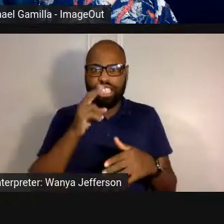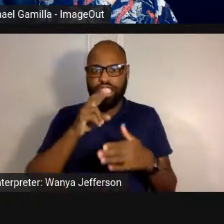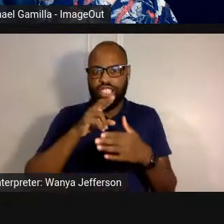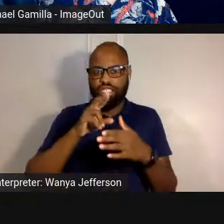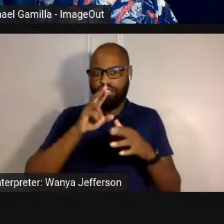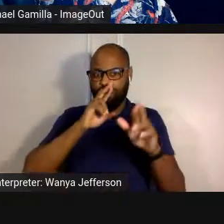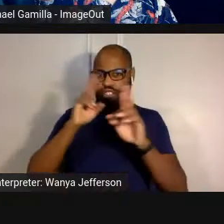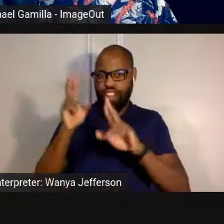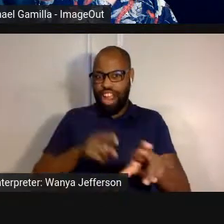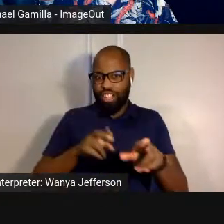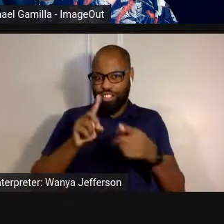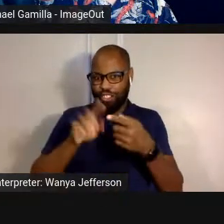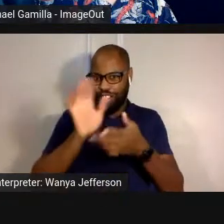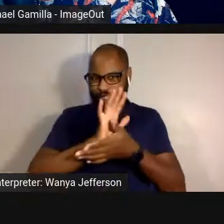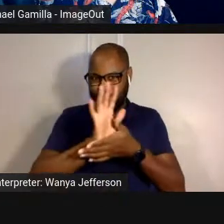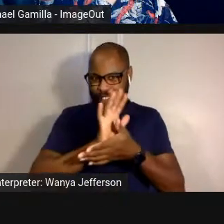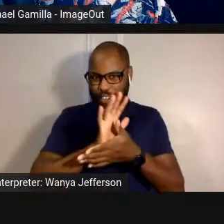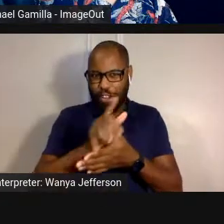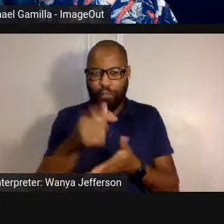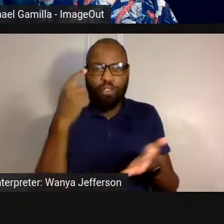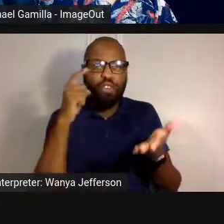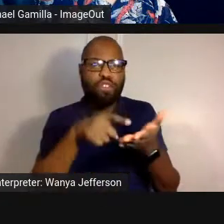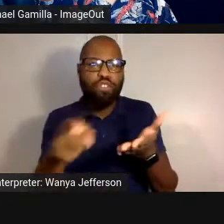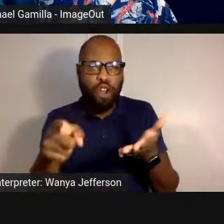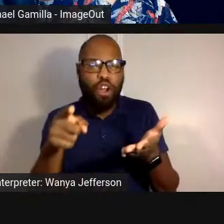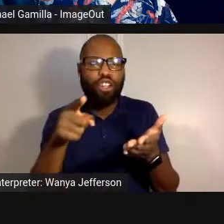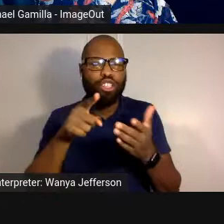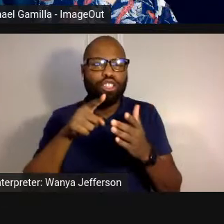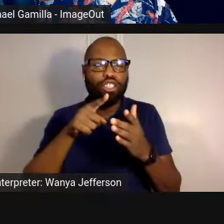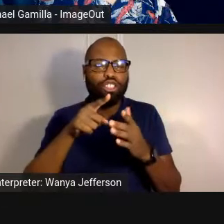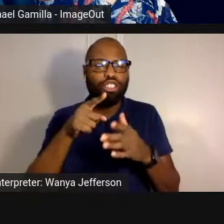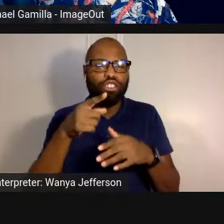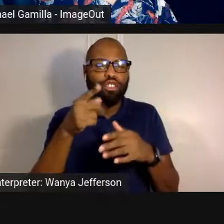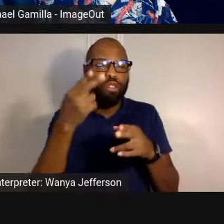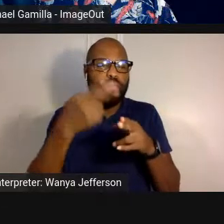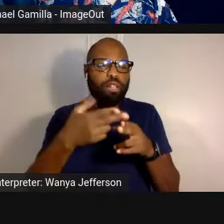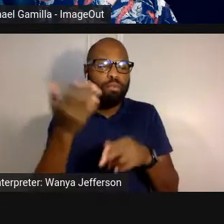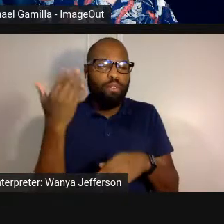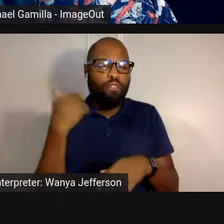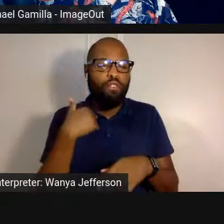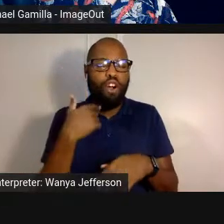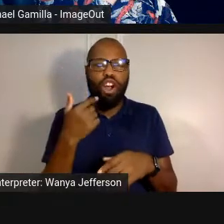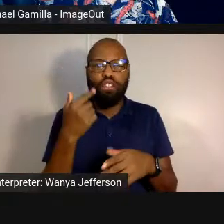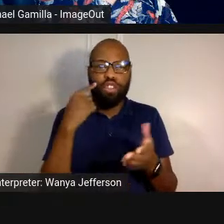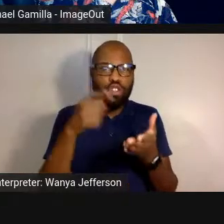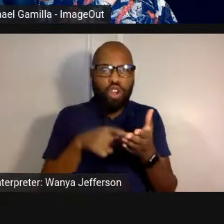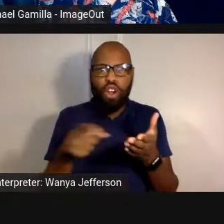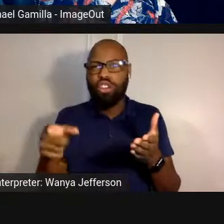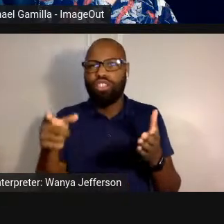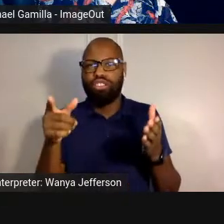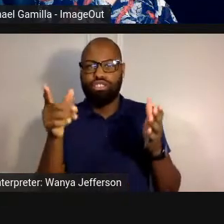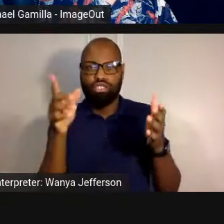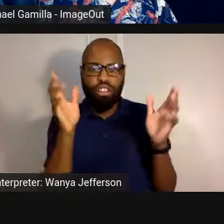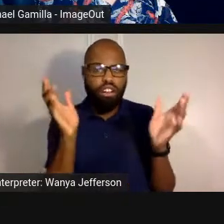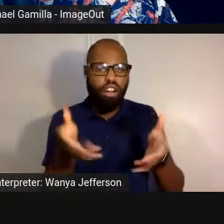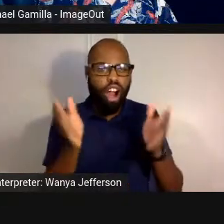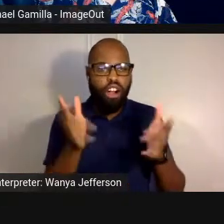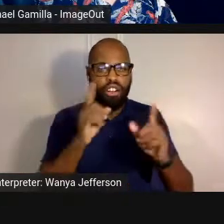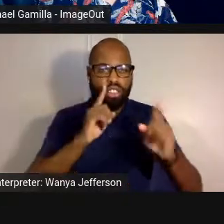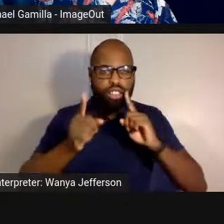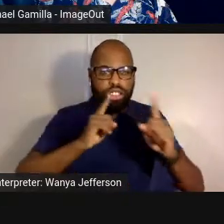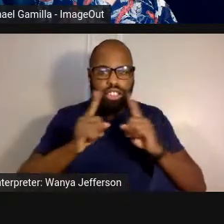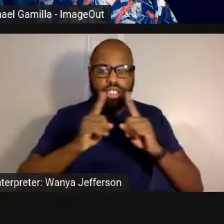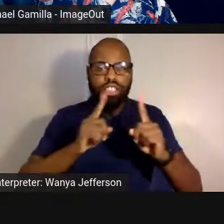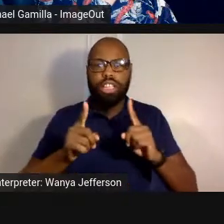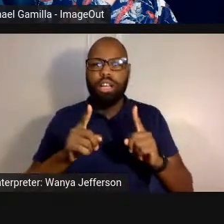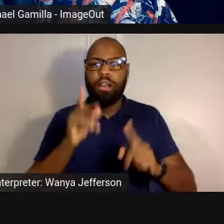you noted earlier, there's a lot of things in the film that are become conversation talking points, and people don't see it as just